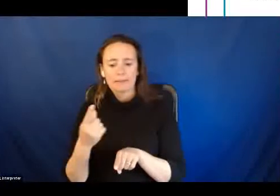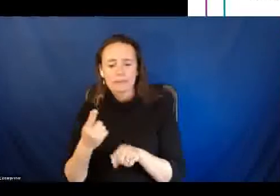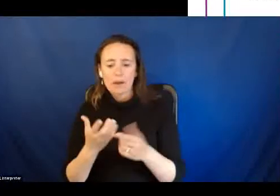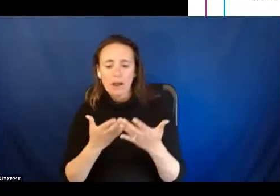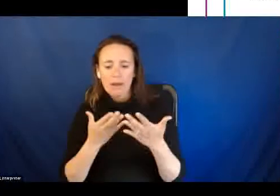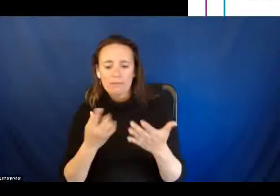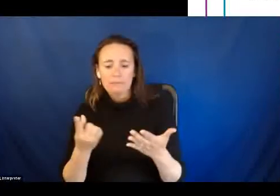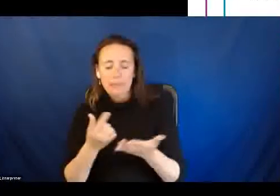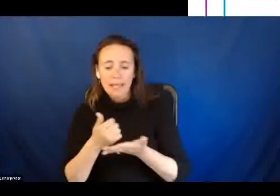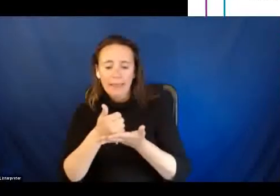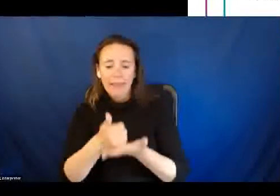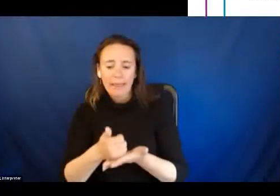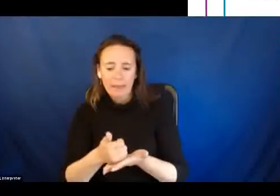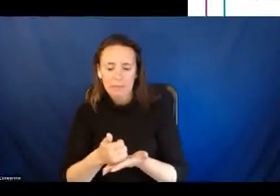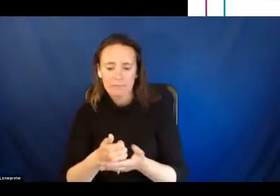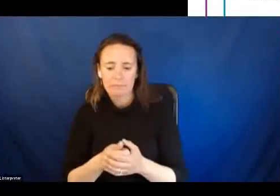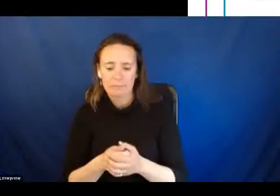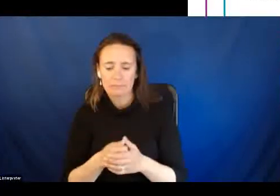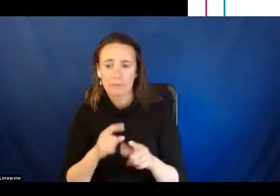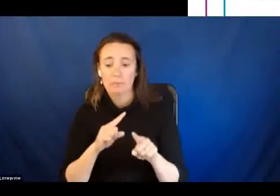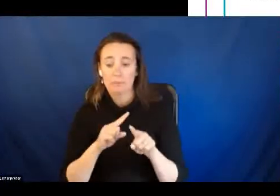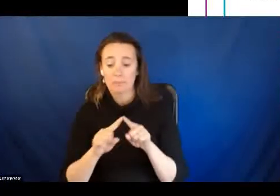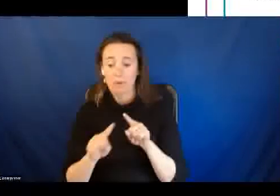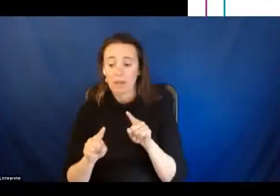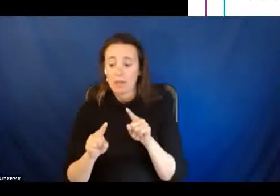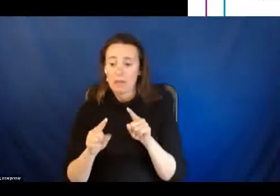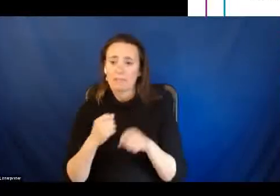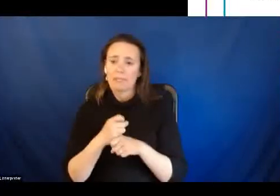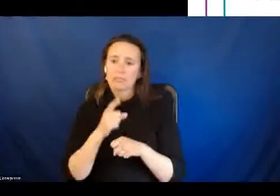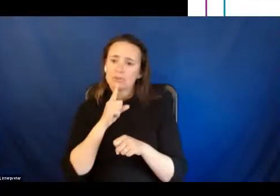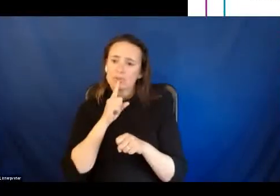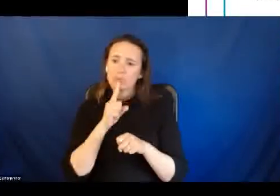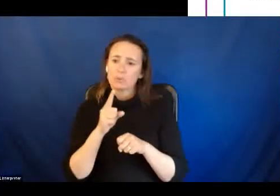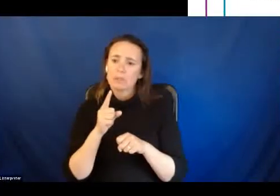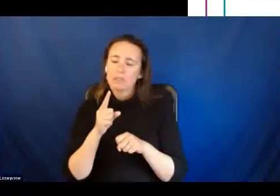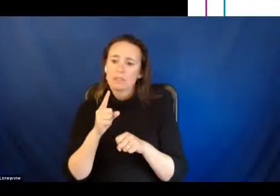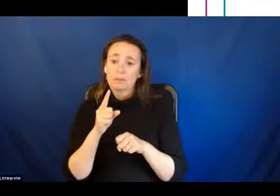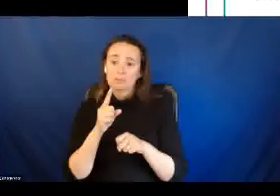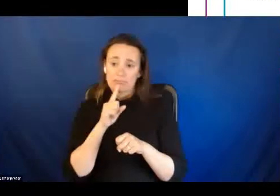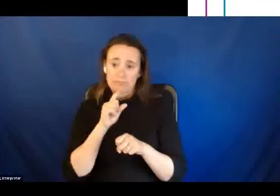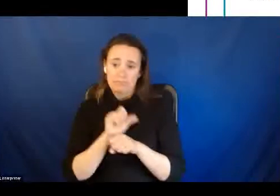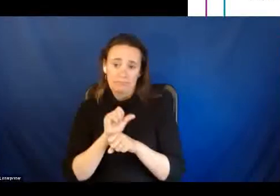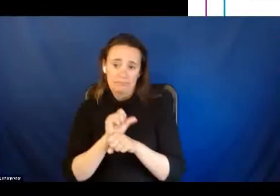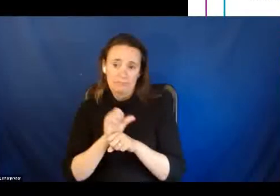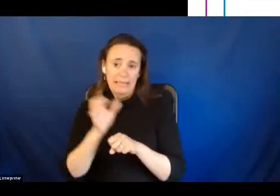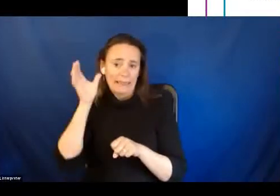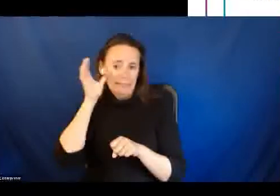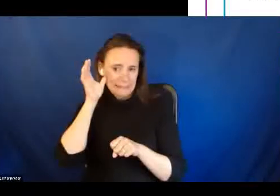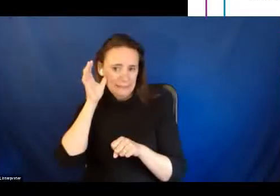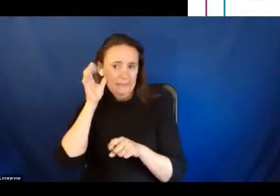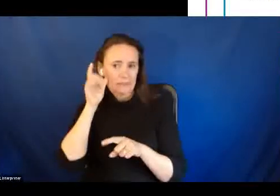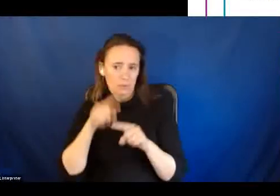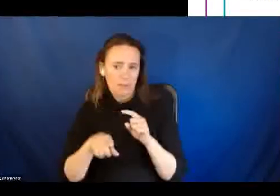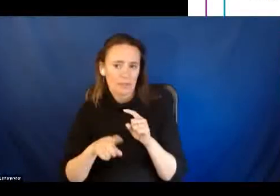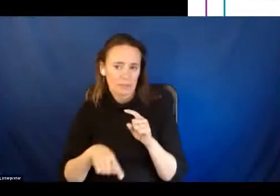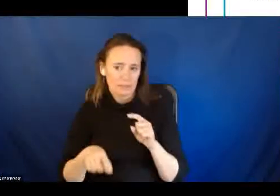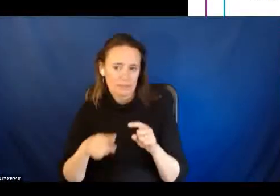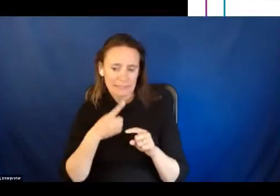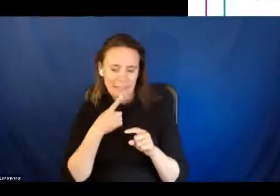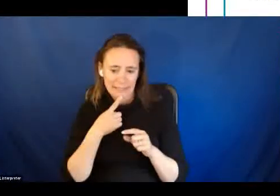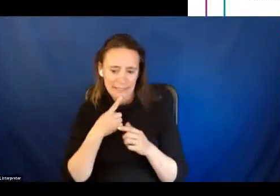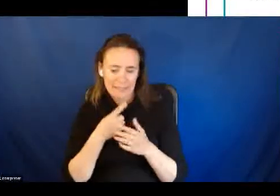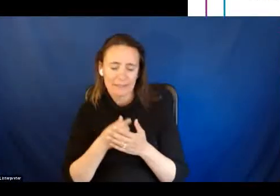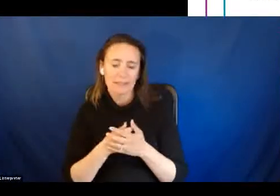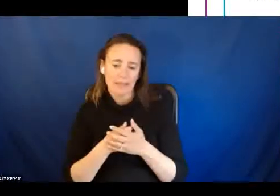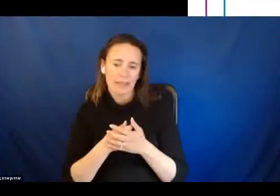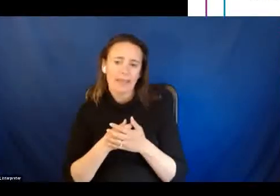help as well, but we really want to make sure that at first we're just taking that time to just listen to what they are saying, right? And also validating their experience